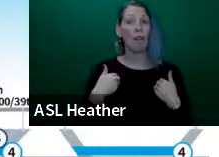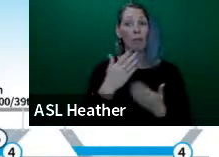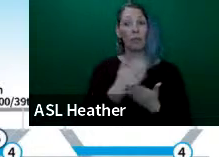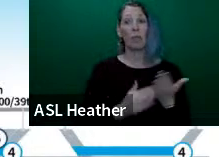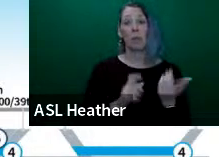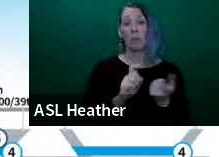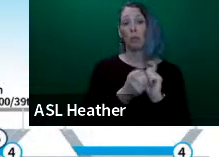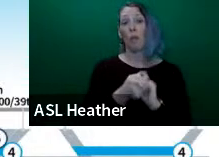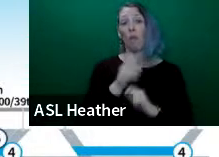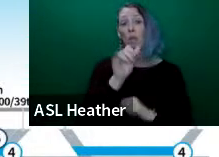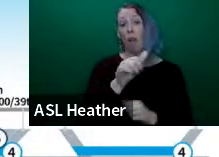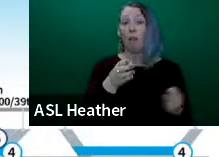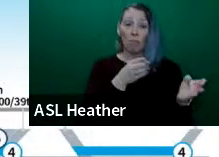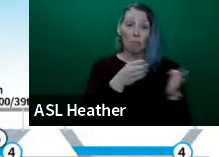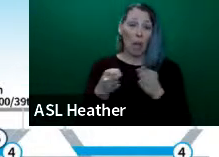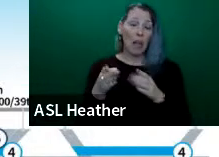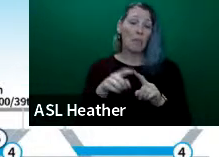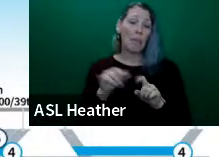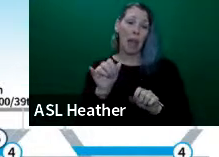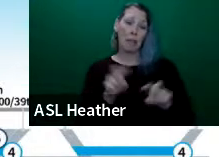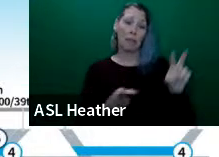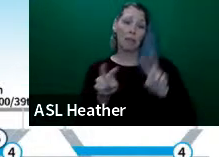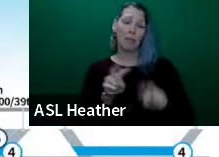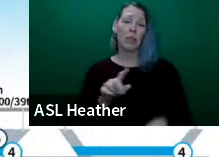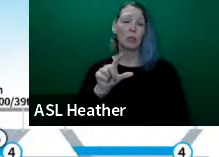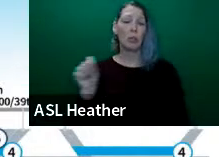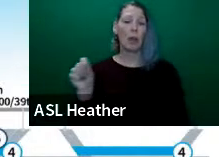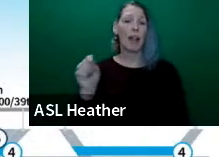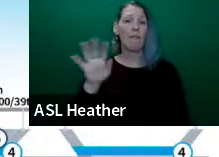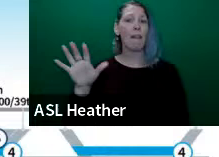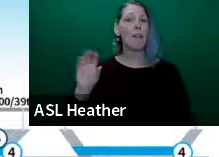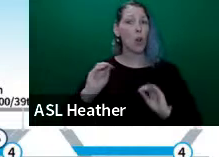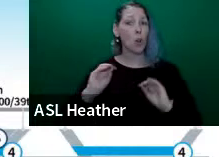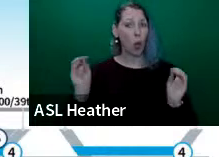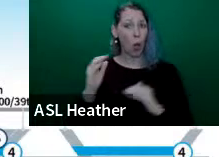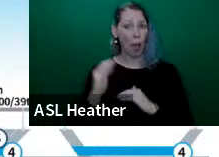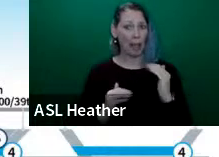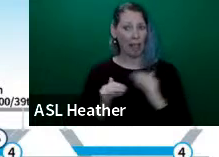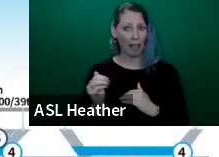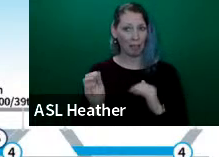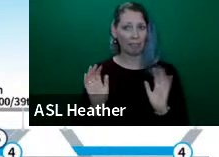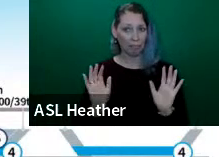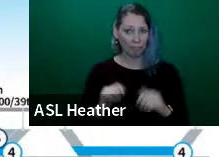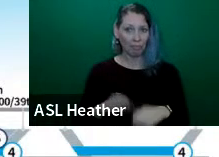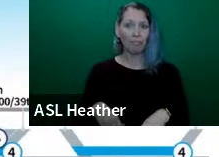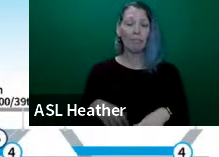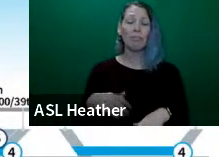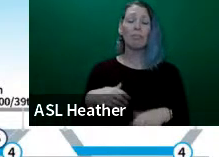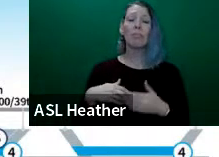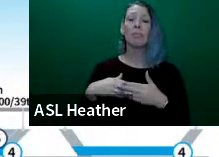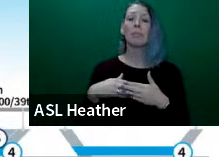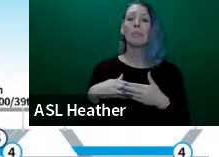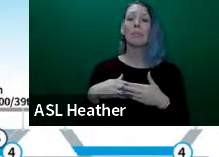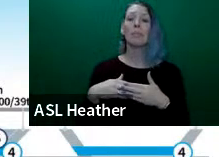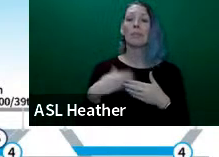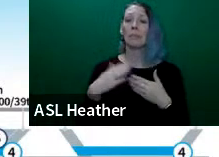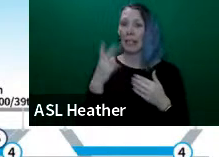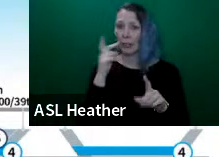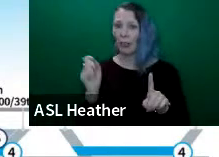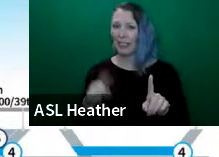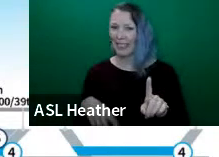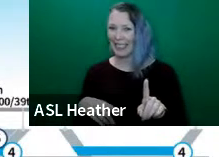to those plans. This is looking at 2045 no build. I will next go, sorry, let's see, there's a